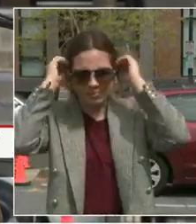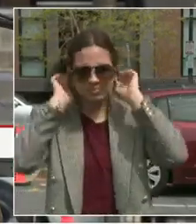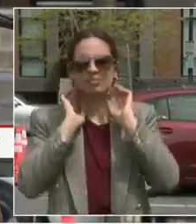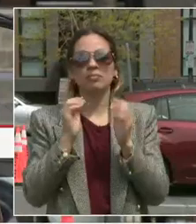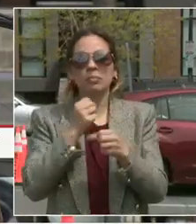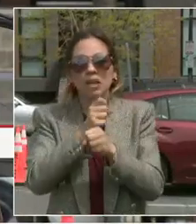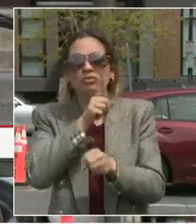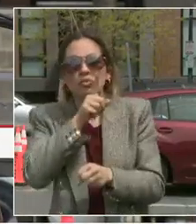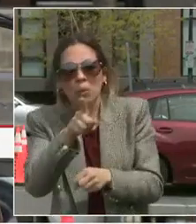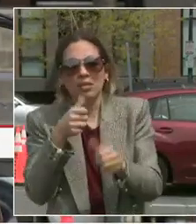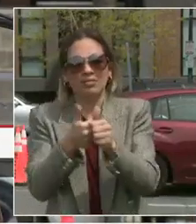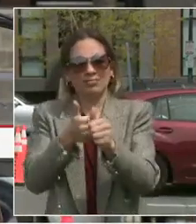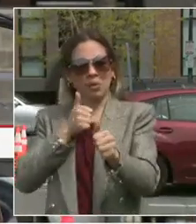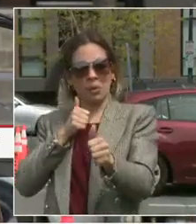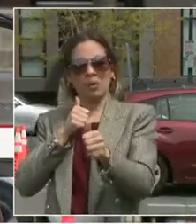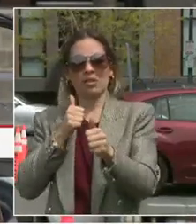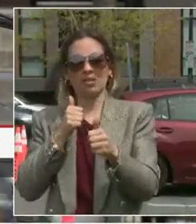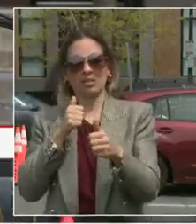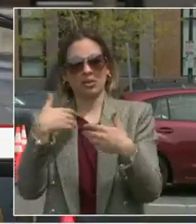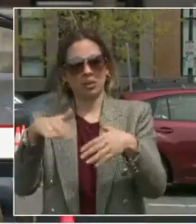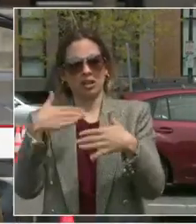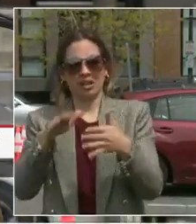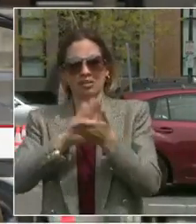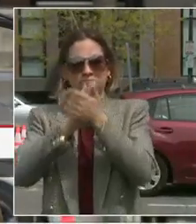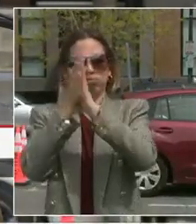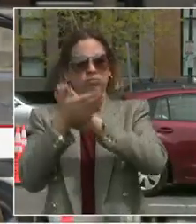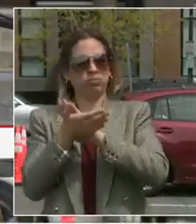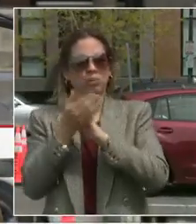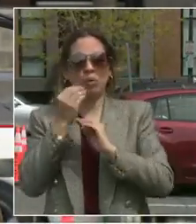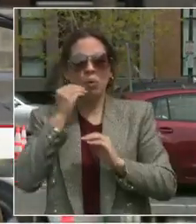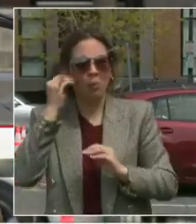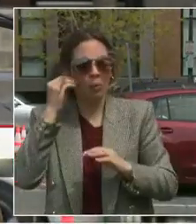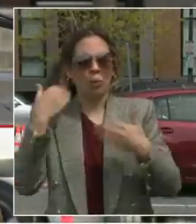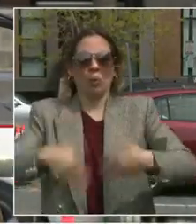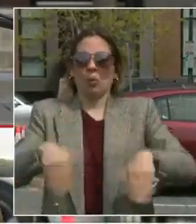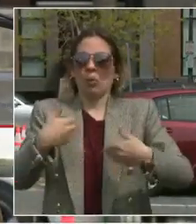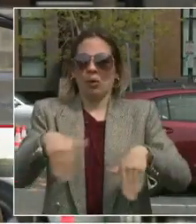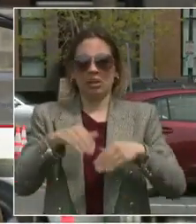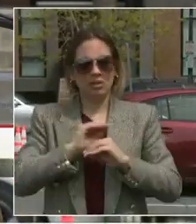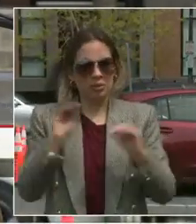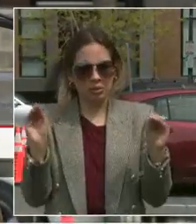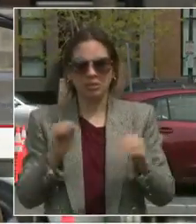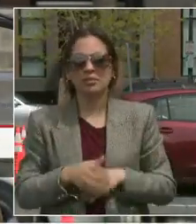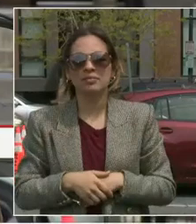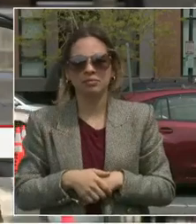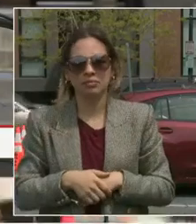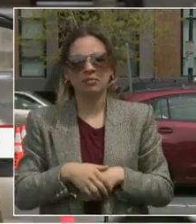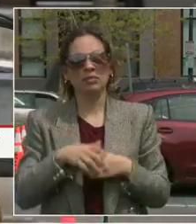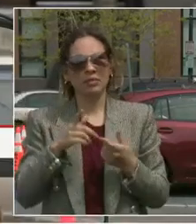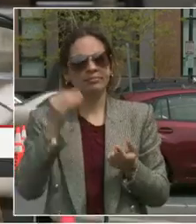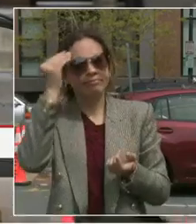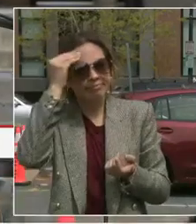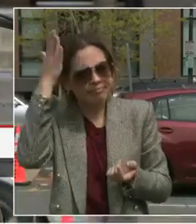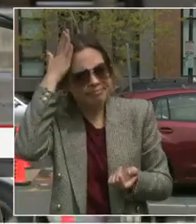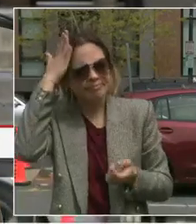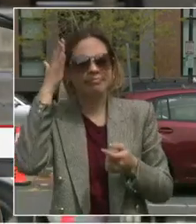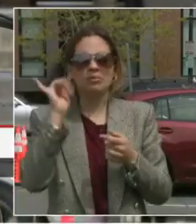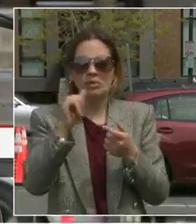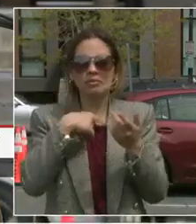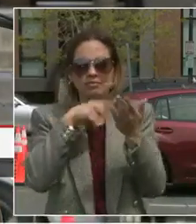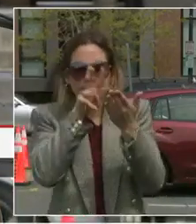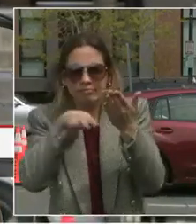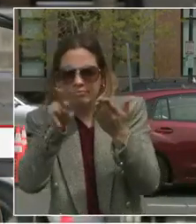and the trauma of homelessness. These lessons learned we're applying to our single adult system.